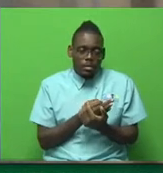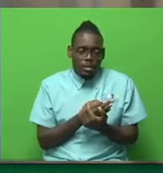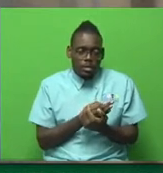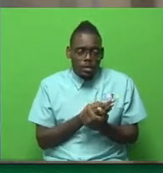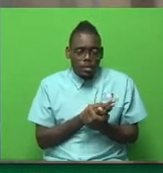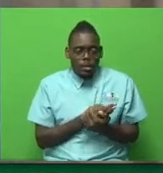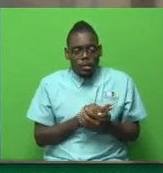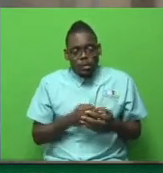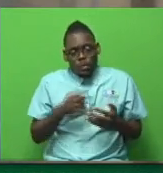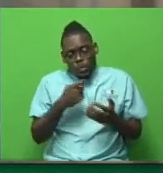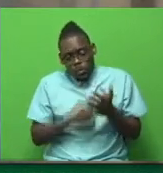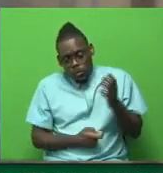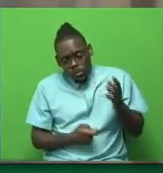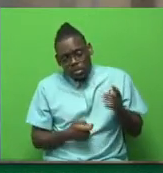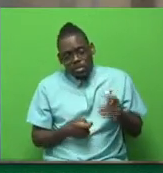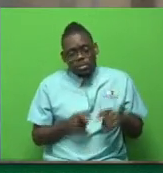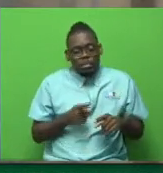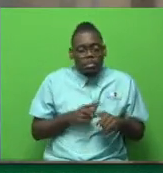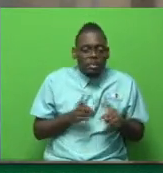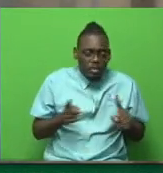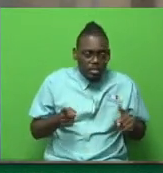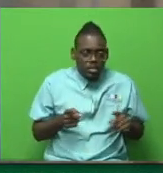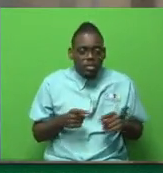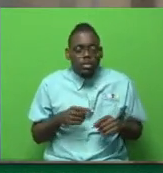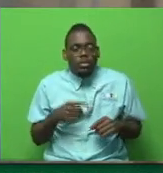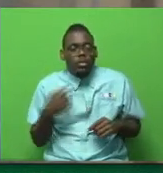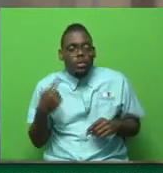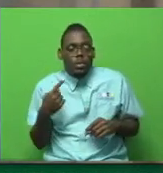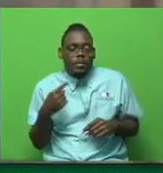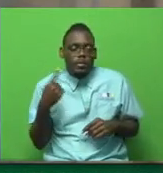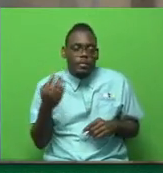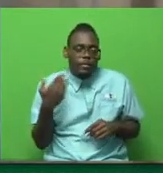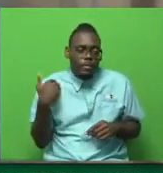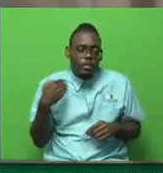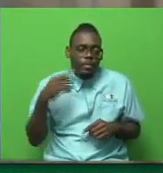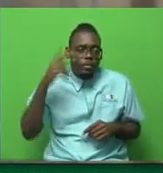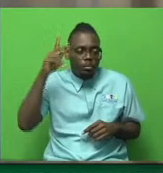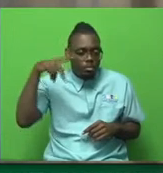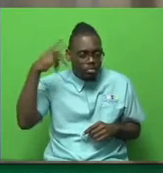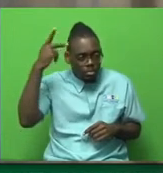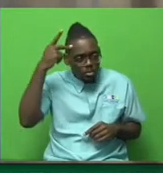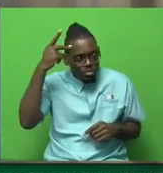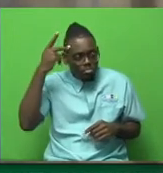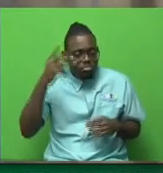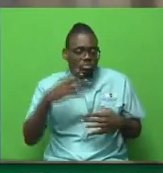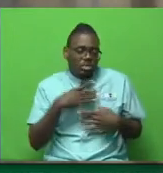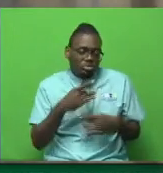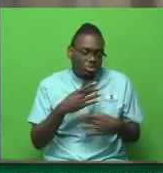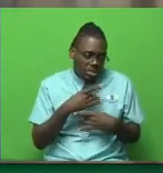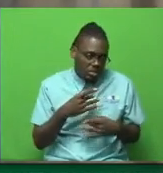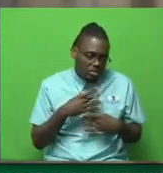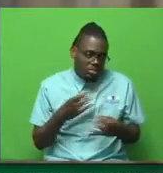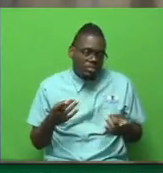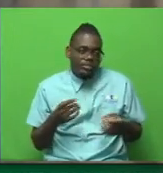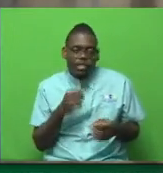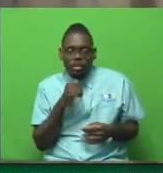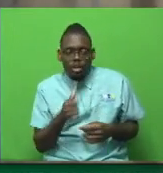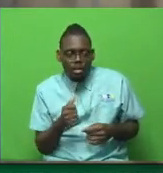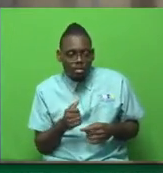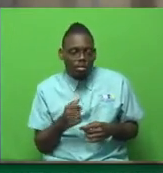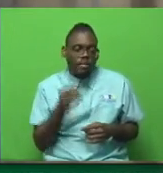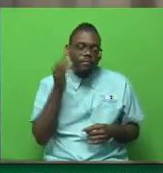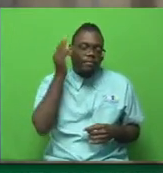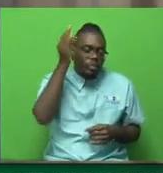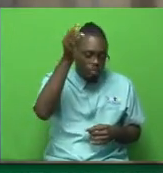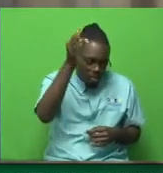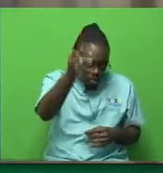based on narrow political interests as opposed to long-term developmental objectives and that's